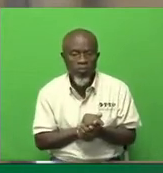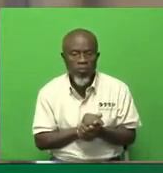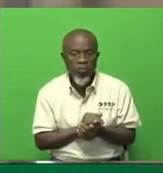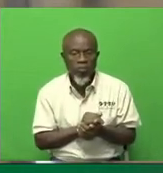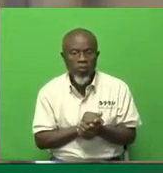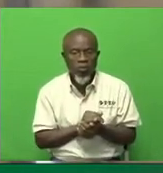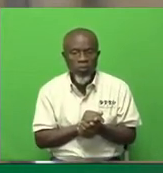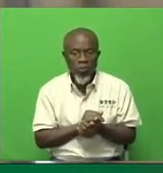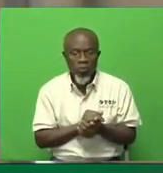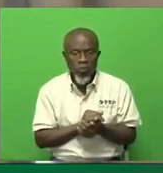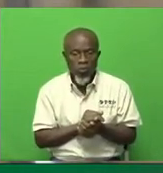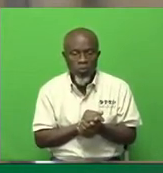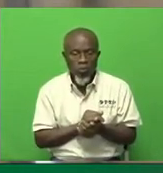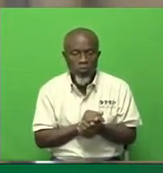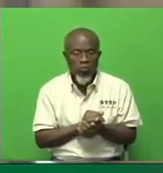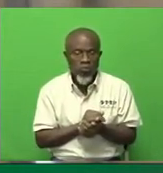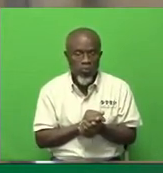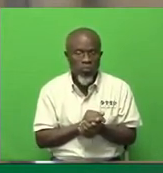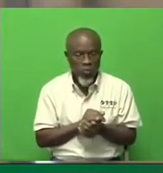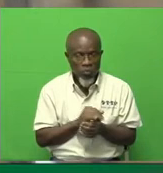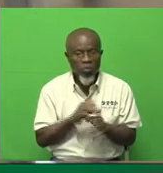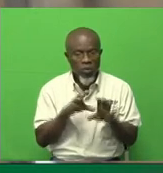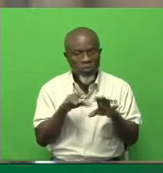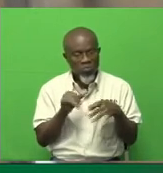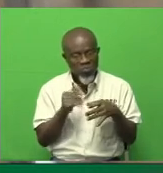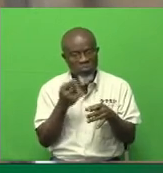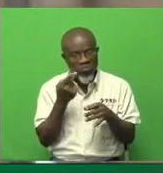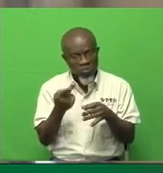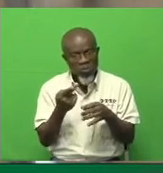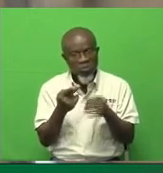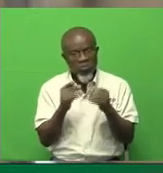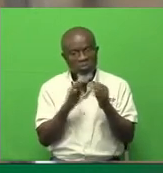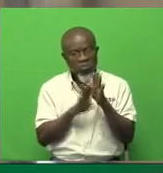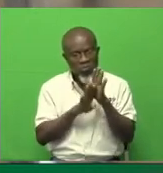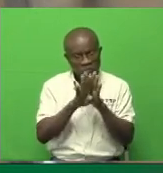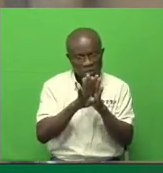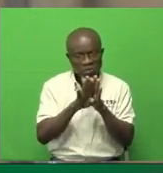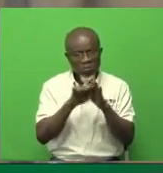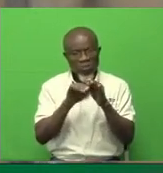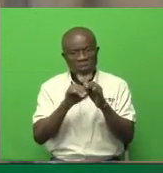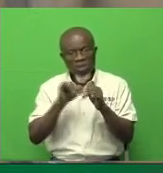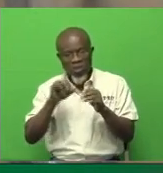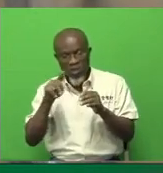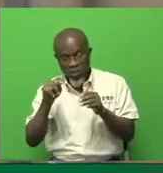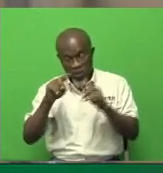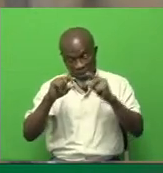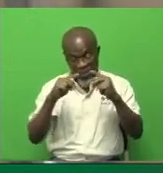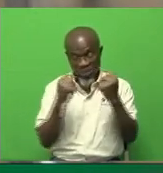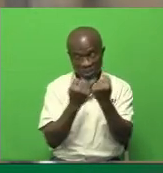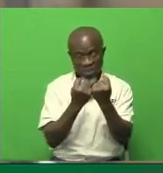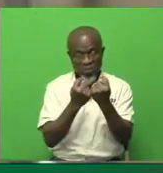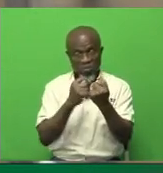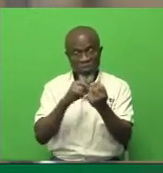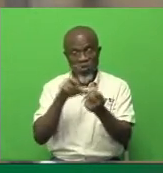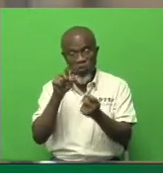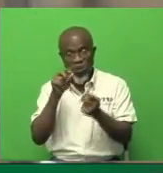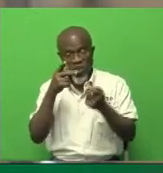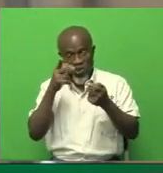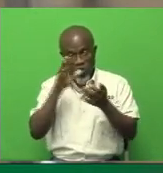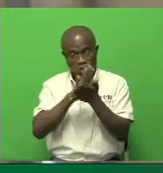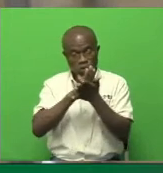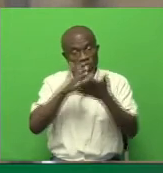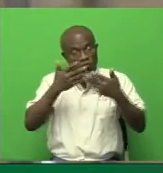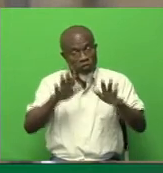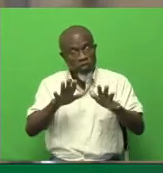the MOs in-house I.T team is being populated a pilot of 70 schools has been completed and a data entry